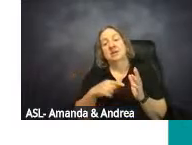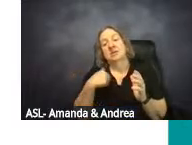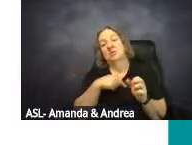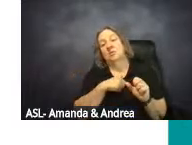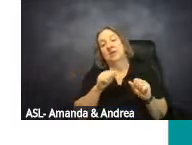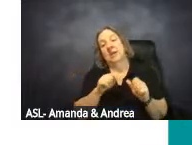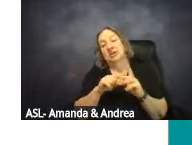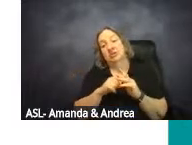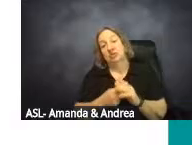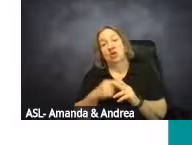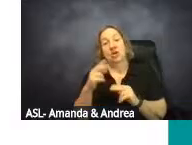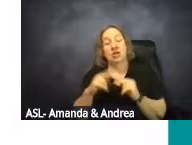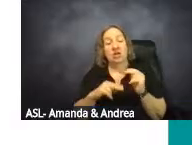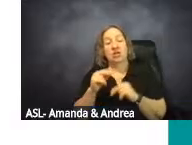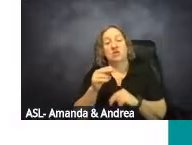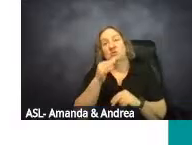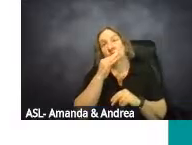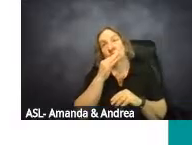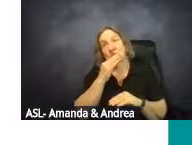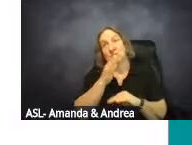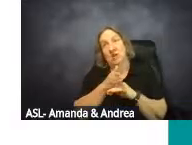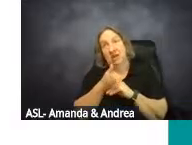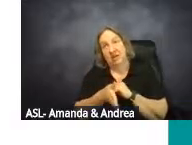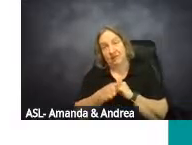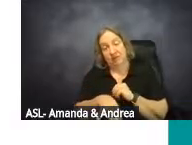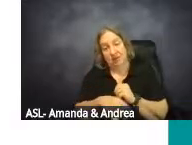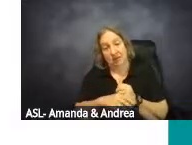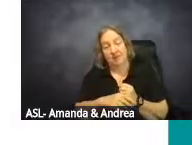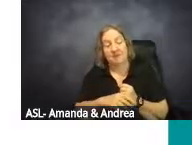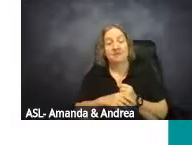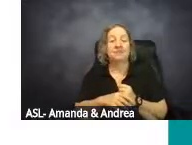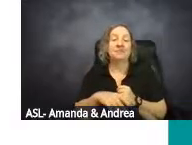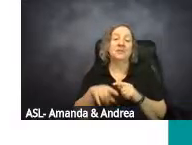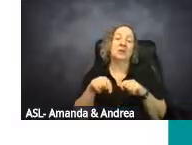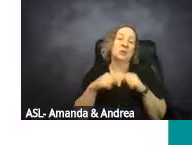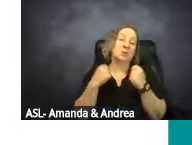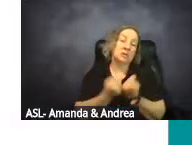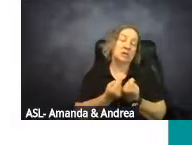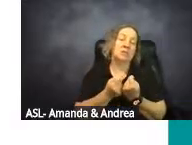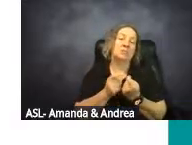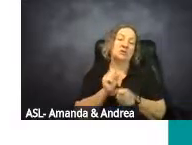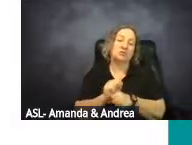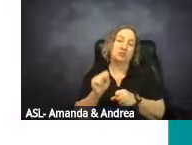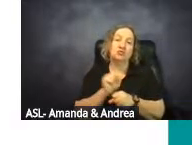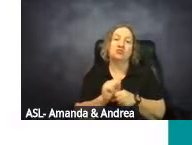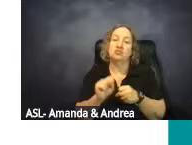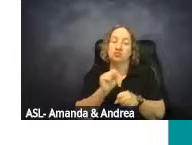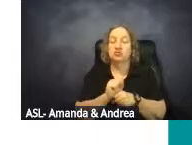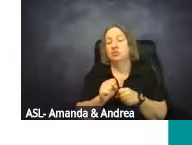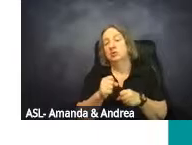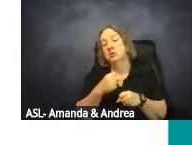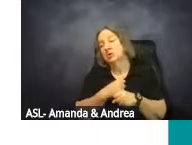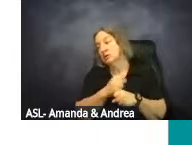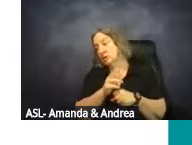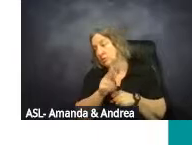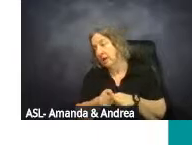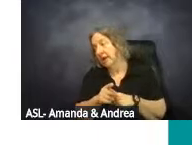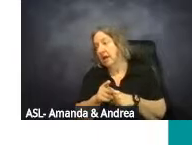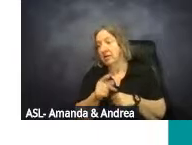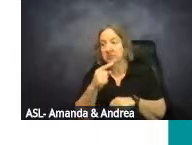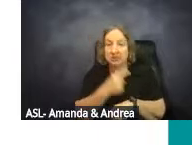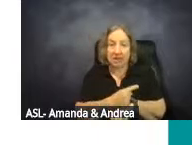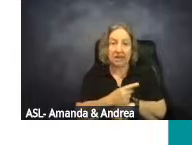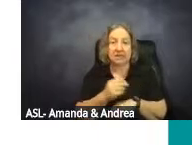begin construction soon thereafter. So the team is working furiously to make up days and